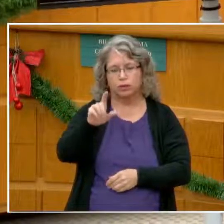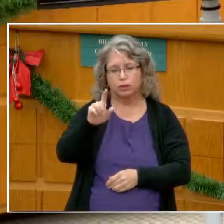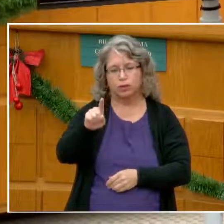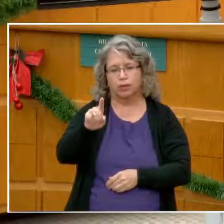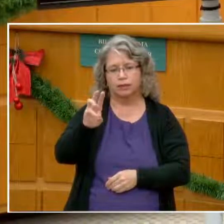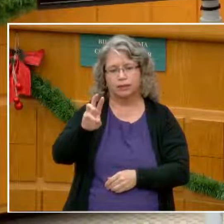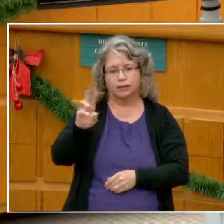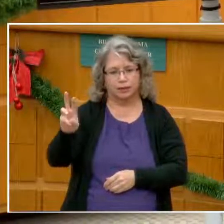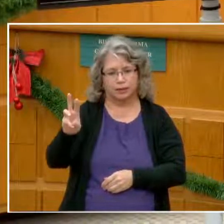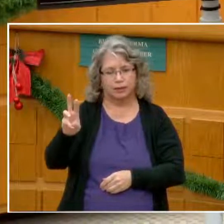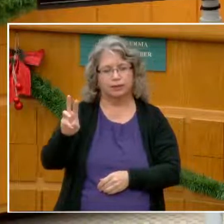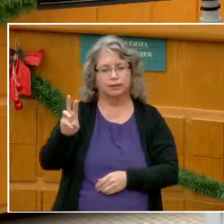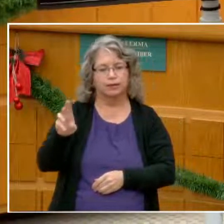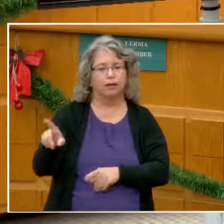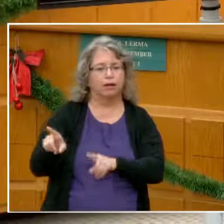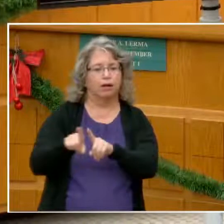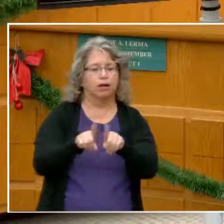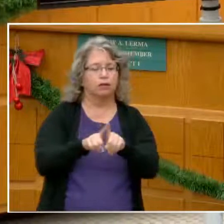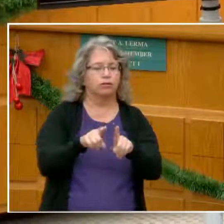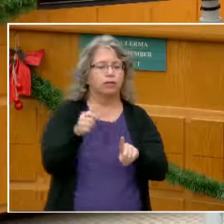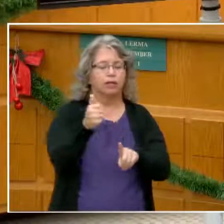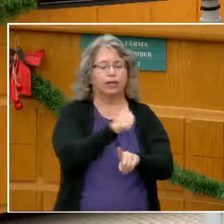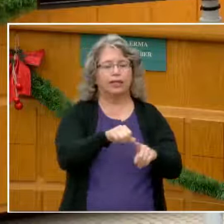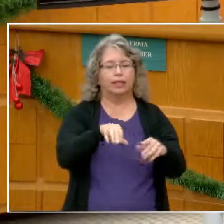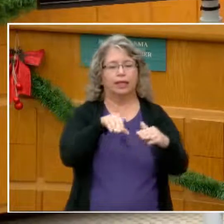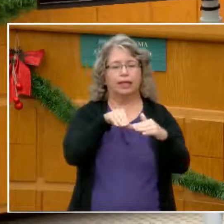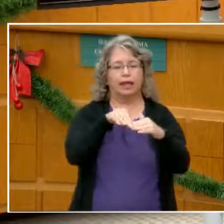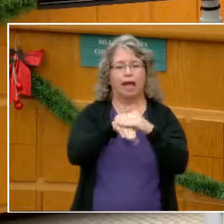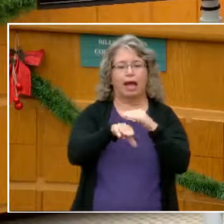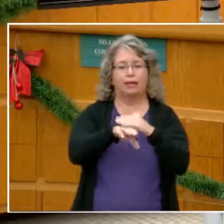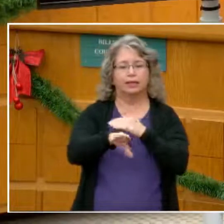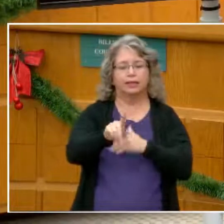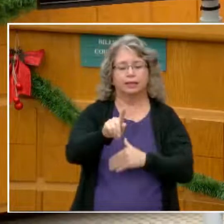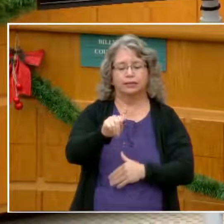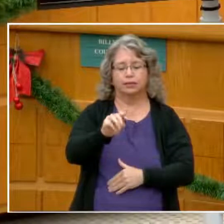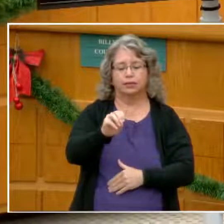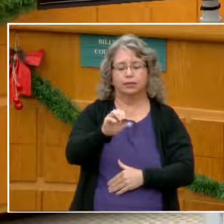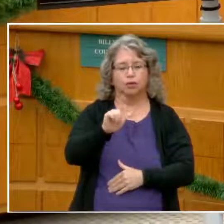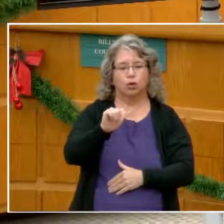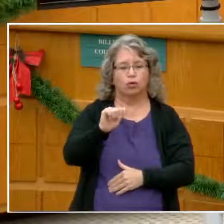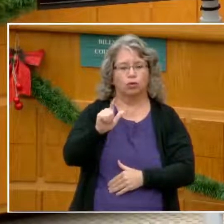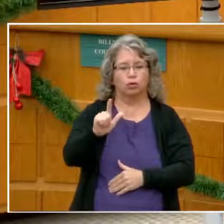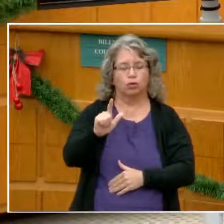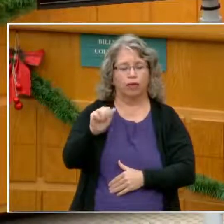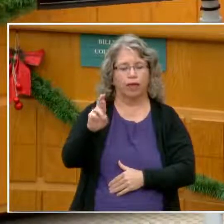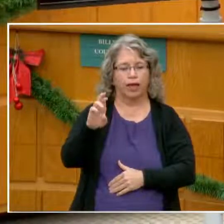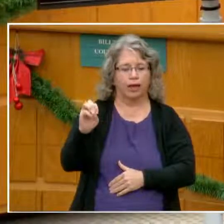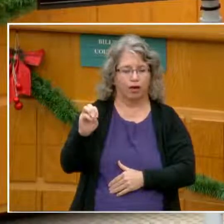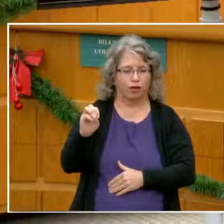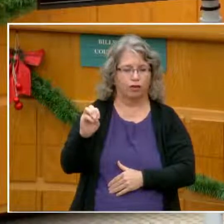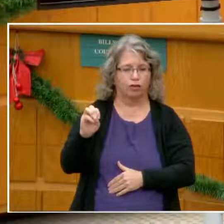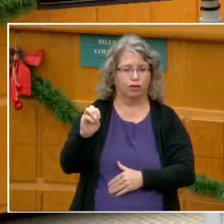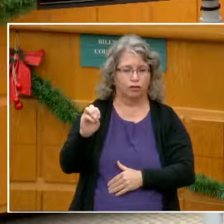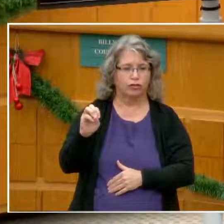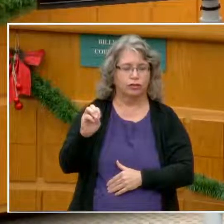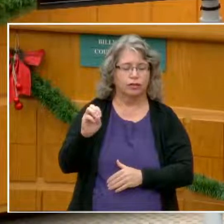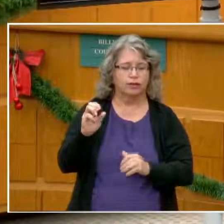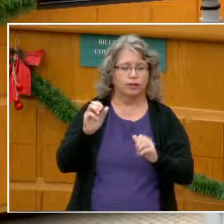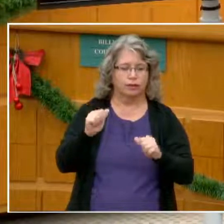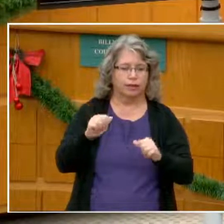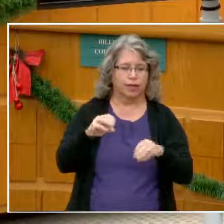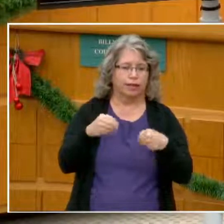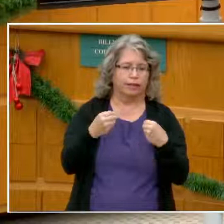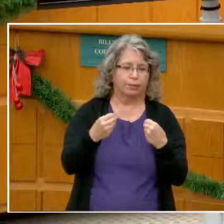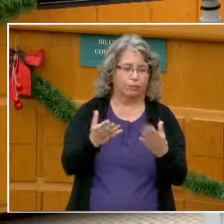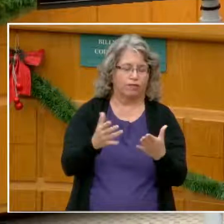361-461-0166. And also, any Access Total Care urgent care facility also has the ability to give monoclonal